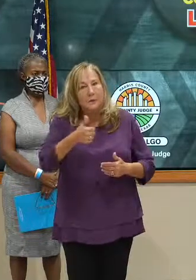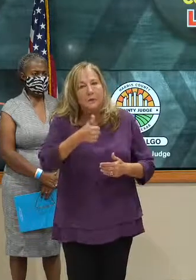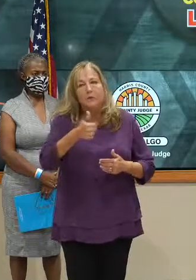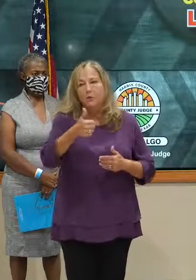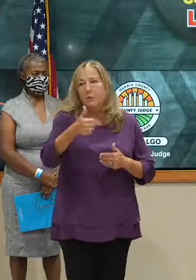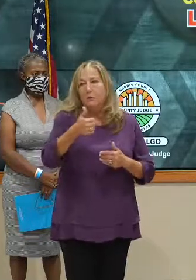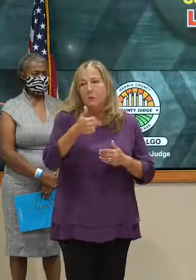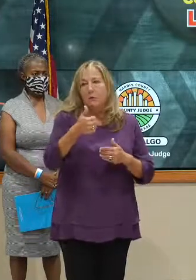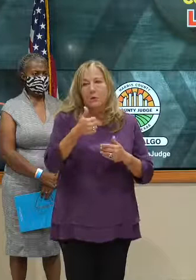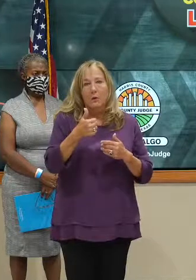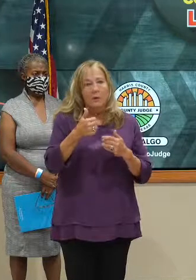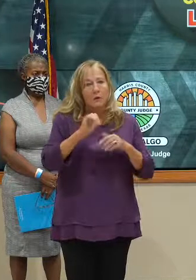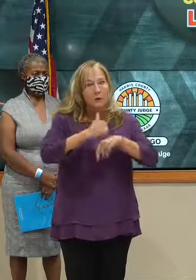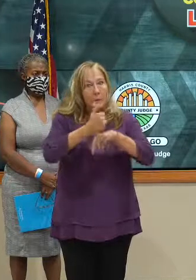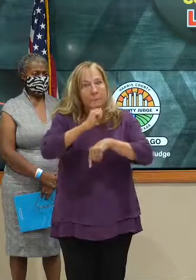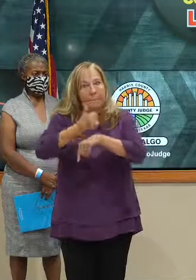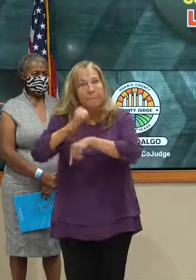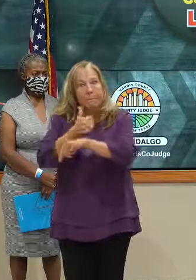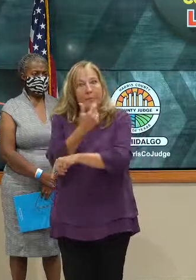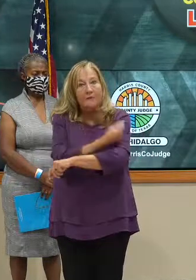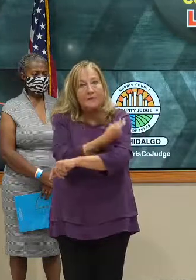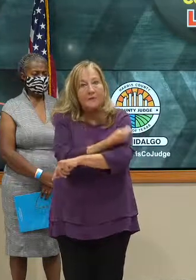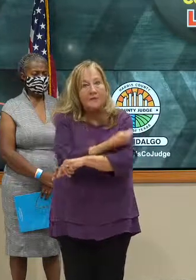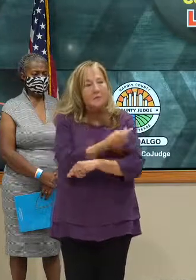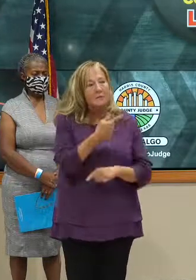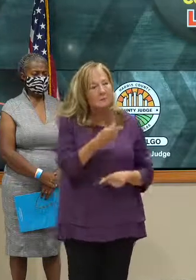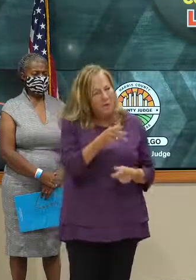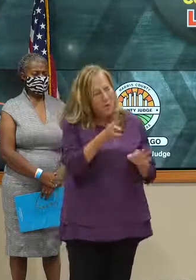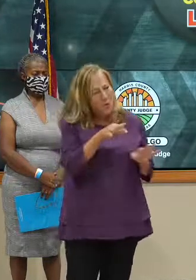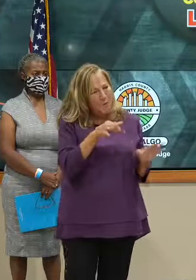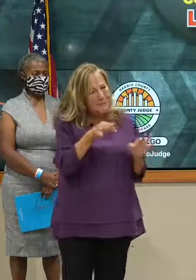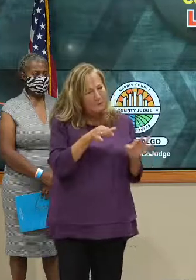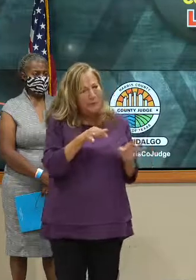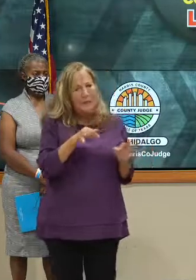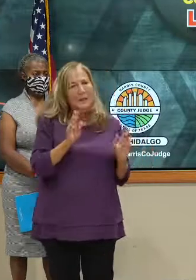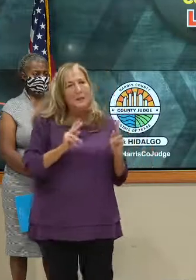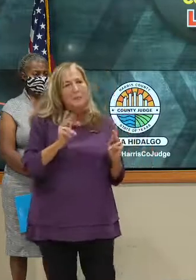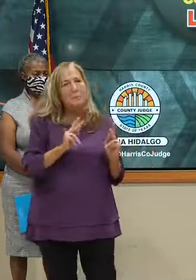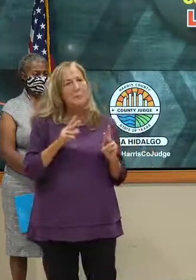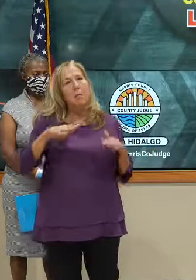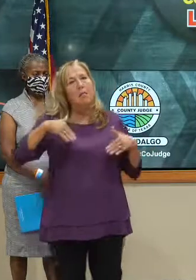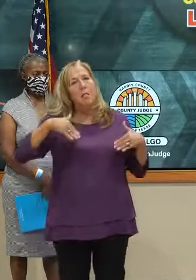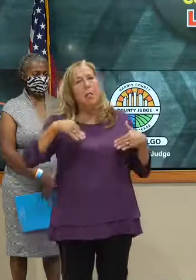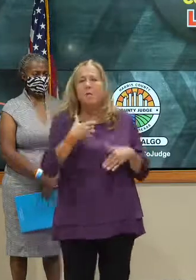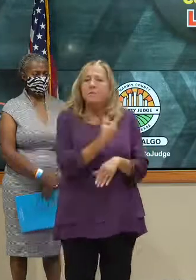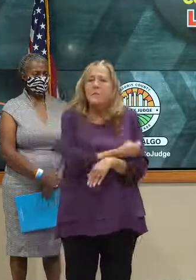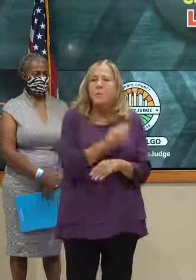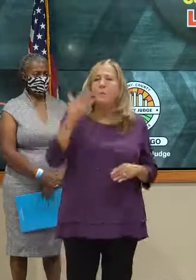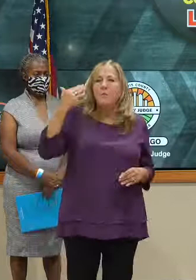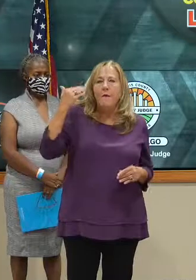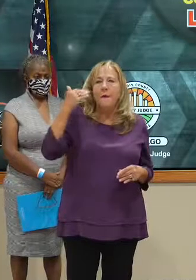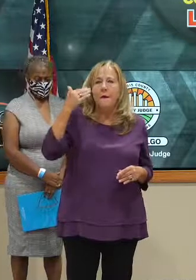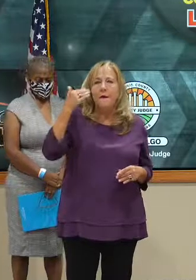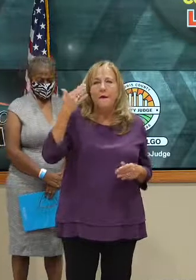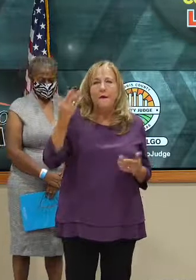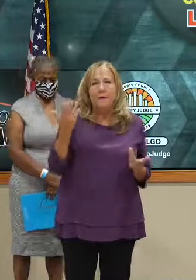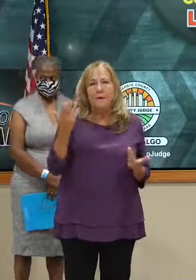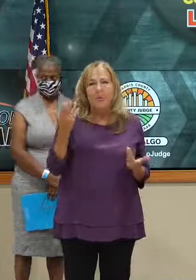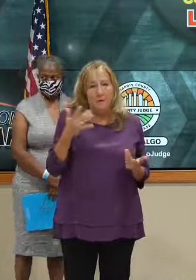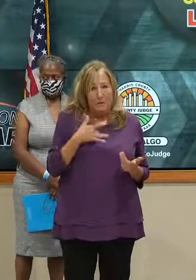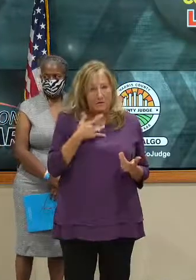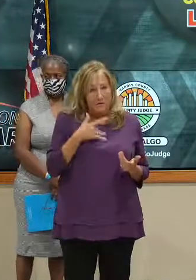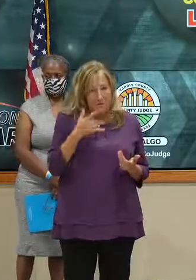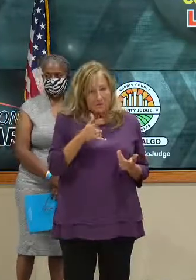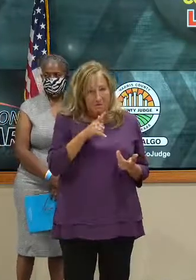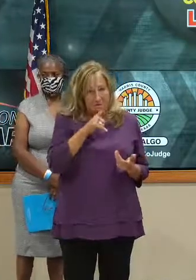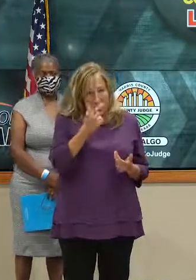but who is not getting the vaccine? Why aren't they doing it? And why do you think that message is not getting through? How